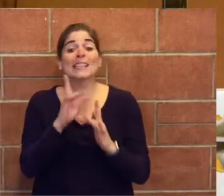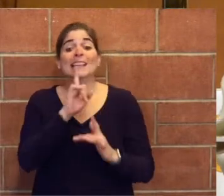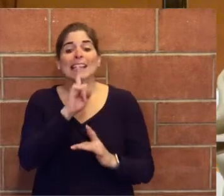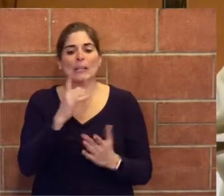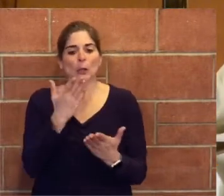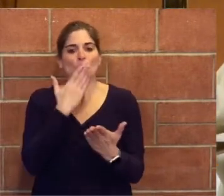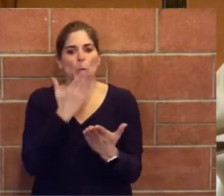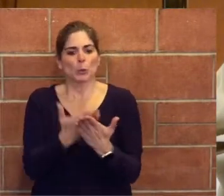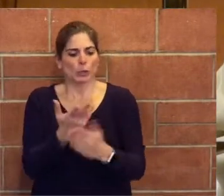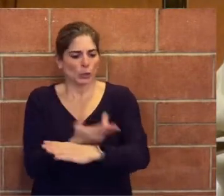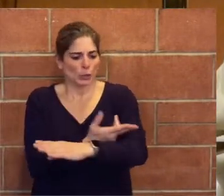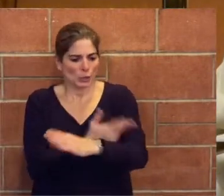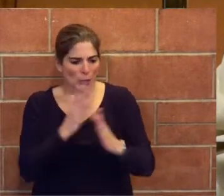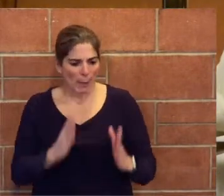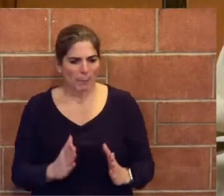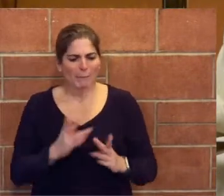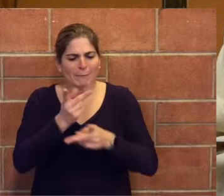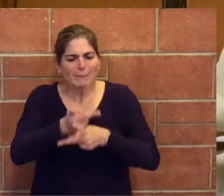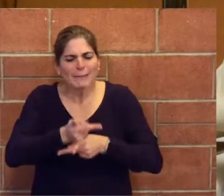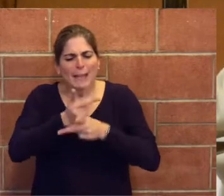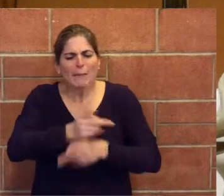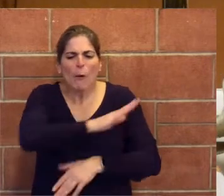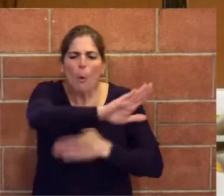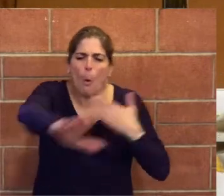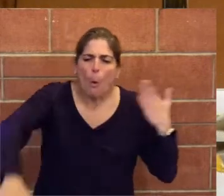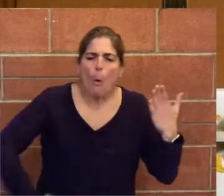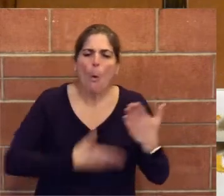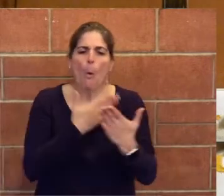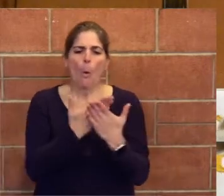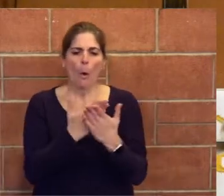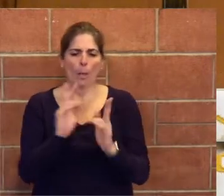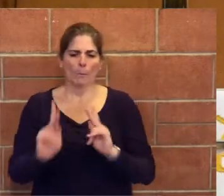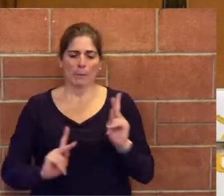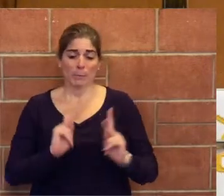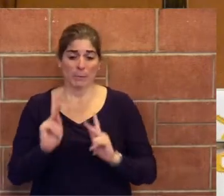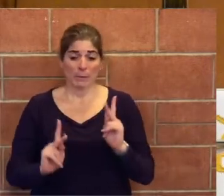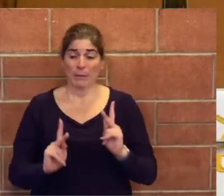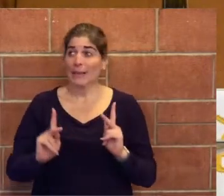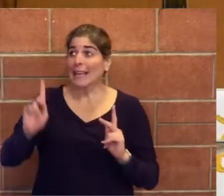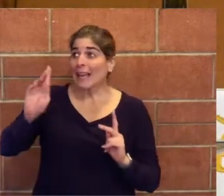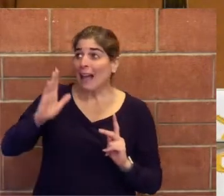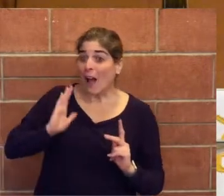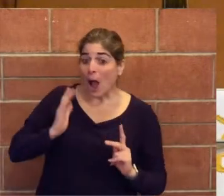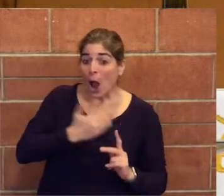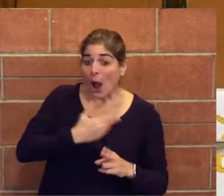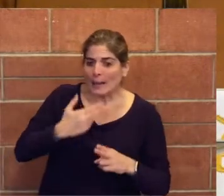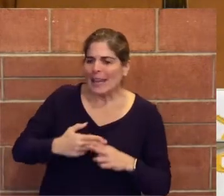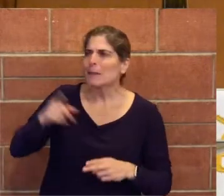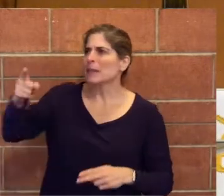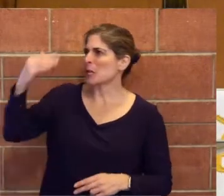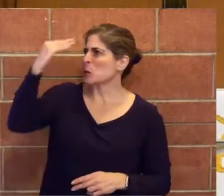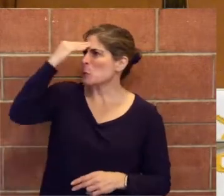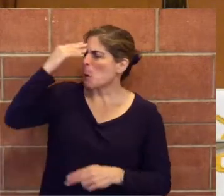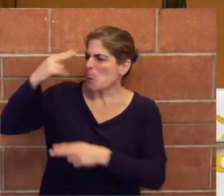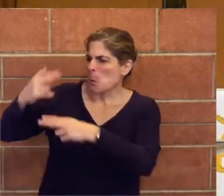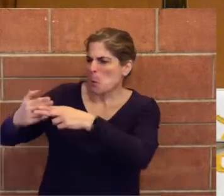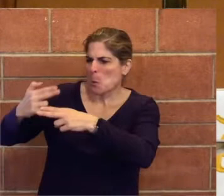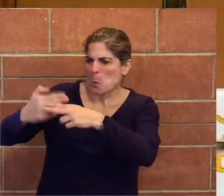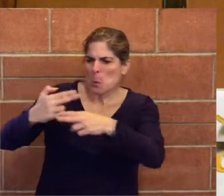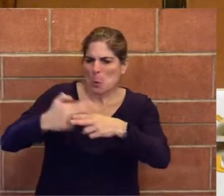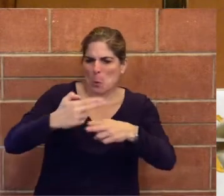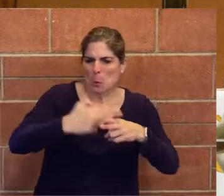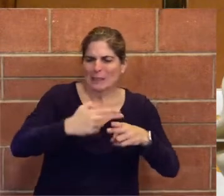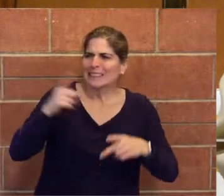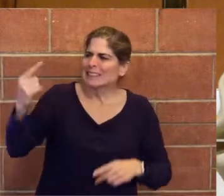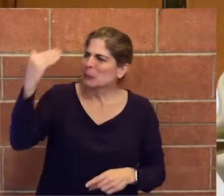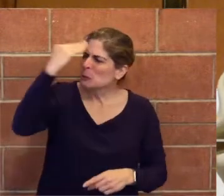good shepherd who cares for all his flock. He calls us by name. He knows us more intimately